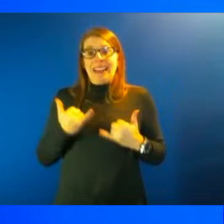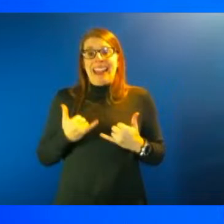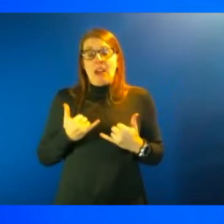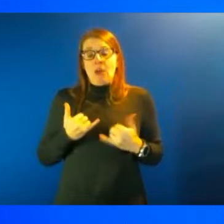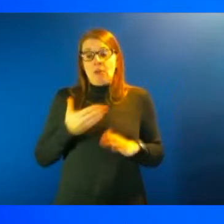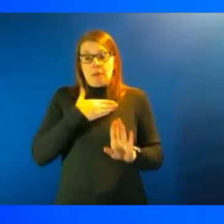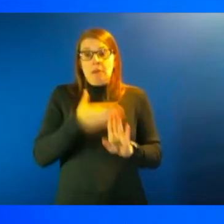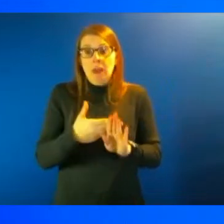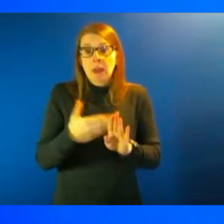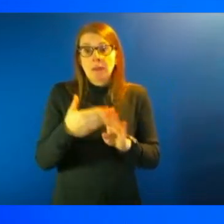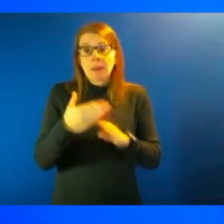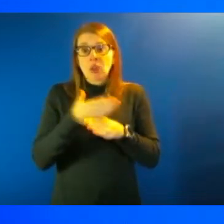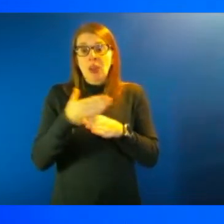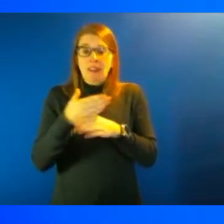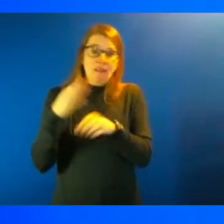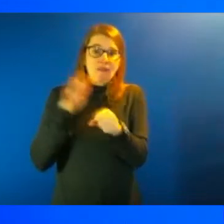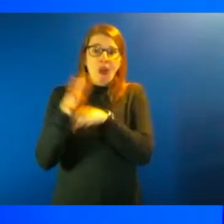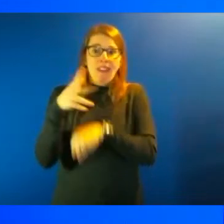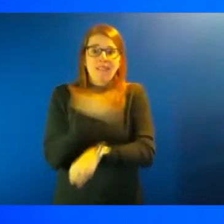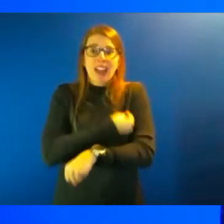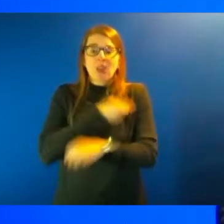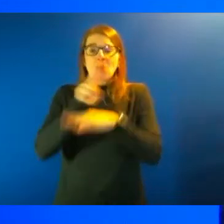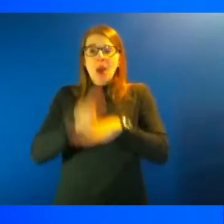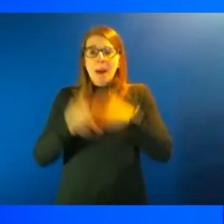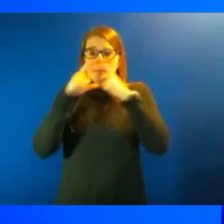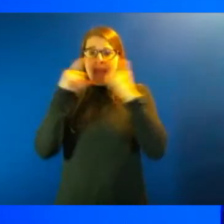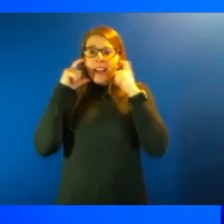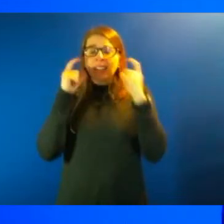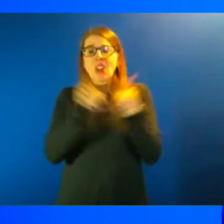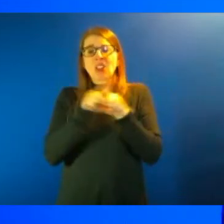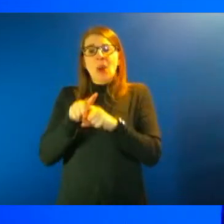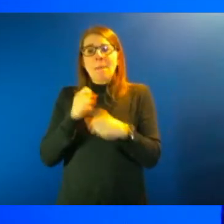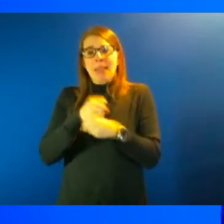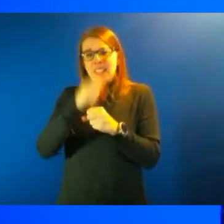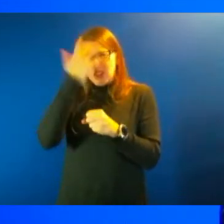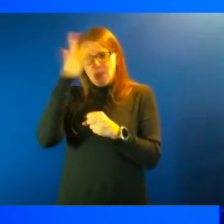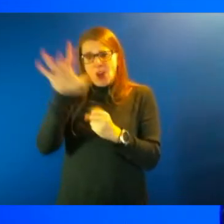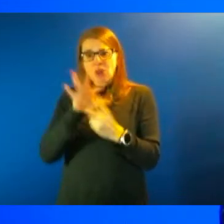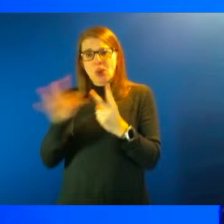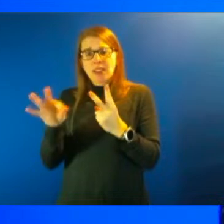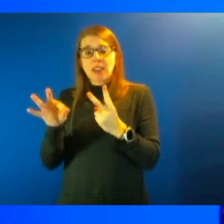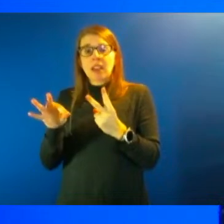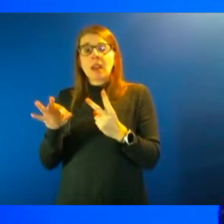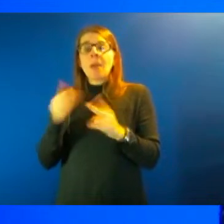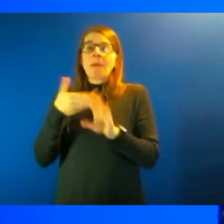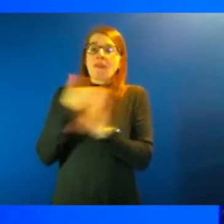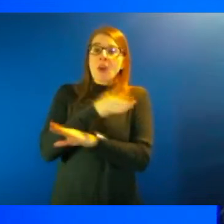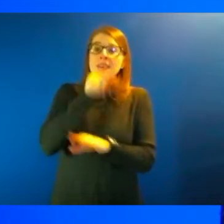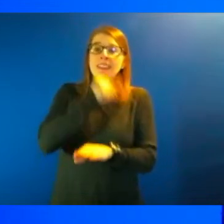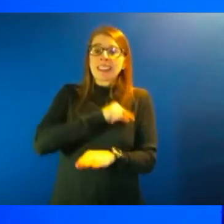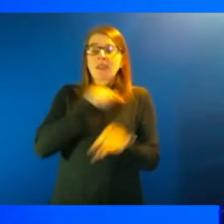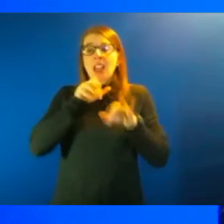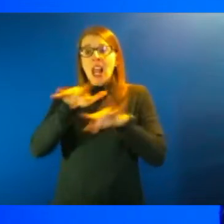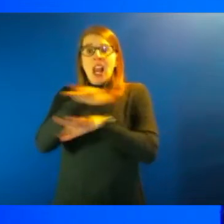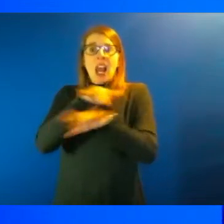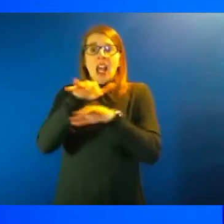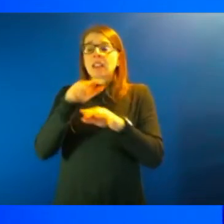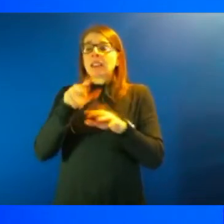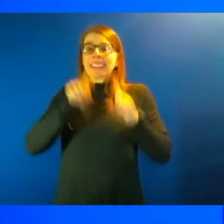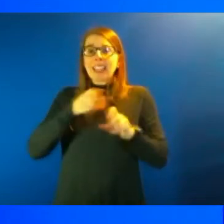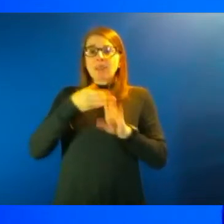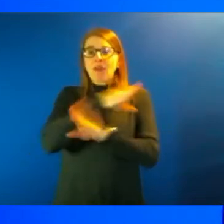making smart choices. The day of Thanksgiving, try to get one of those at-home tests and have that ready to go at home. Test before you